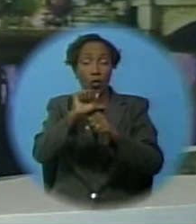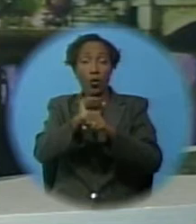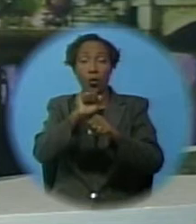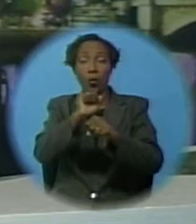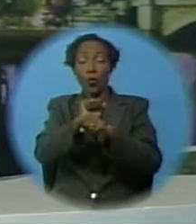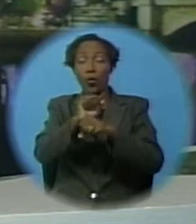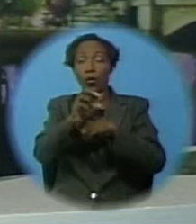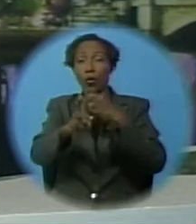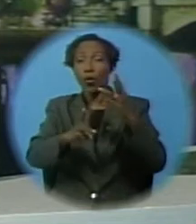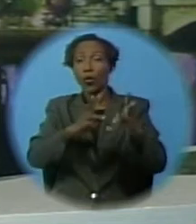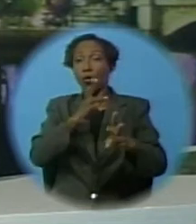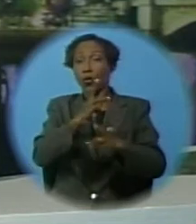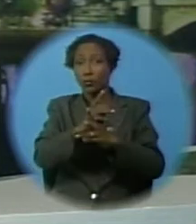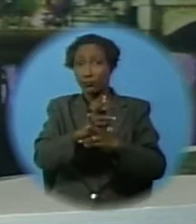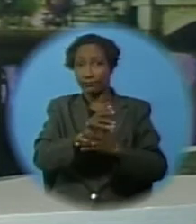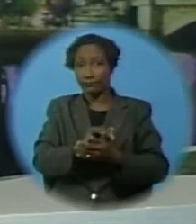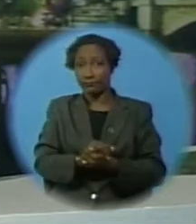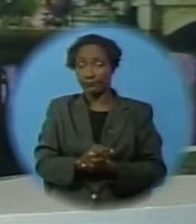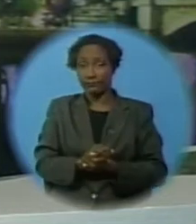work.